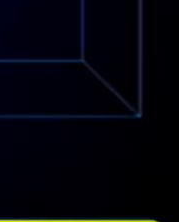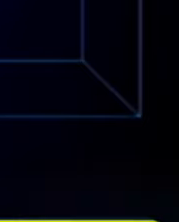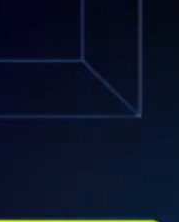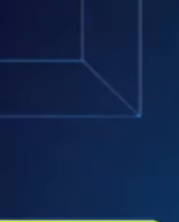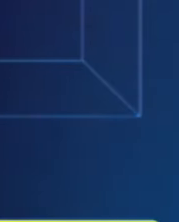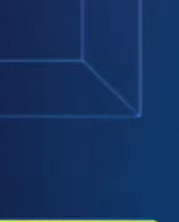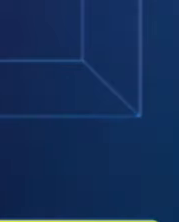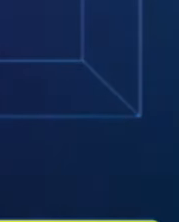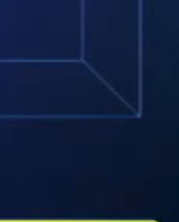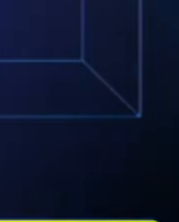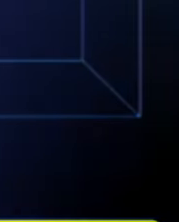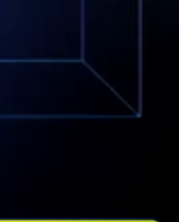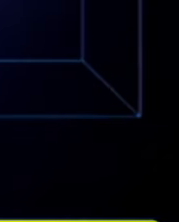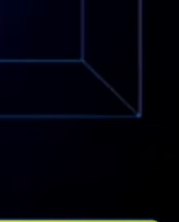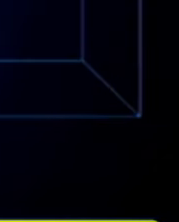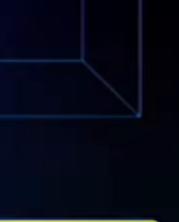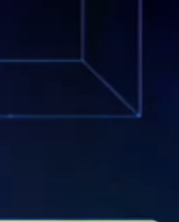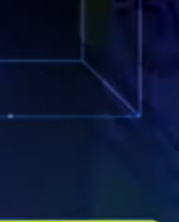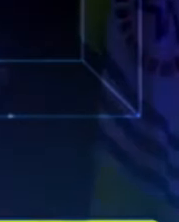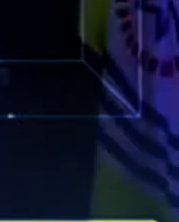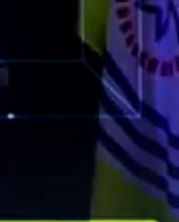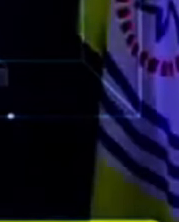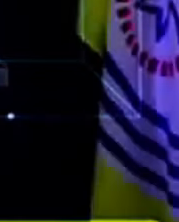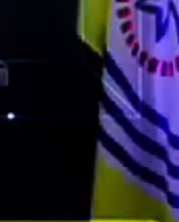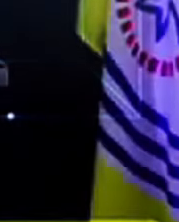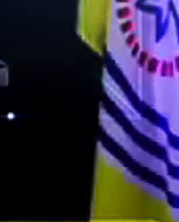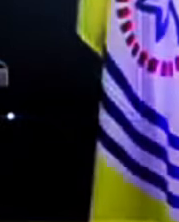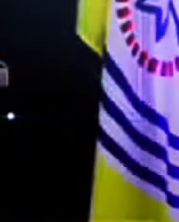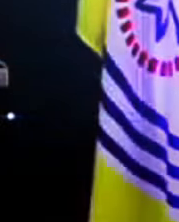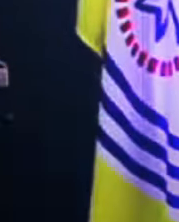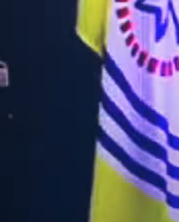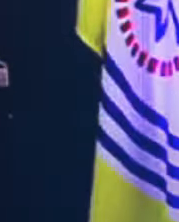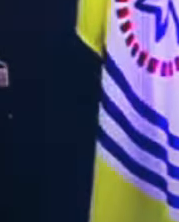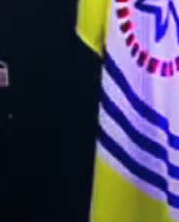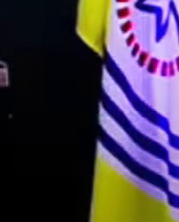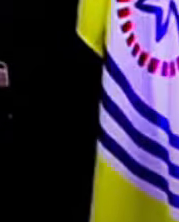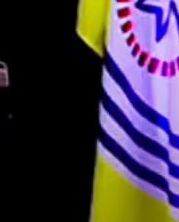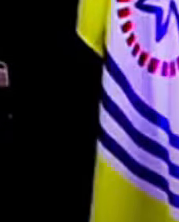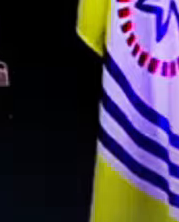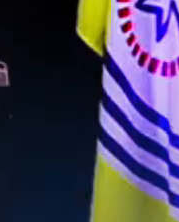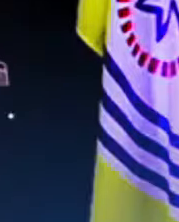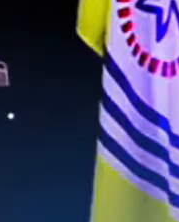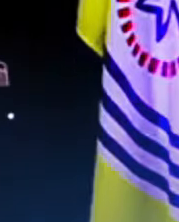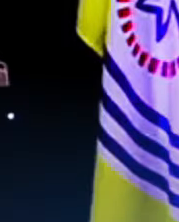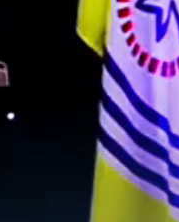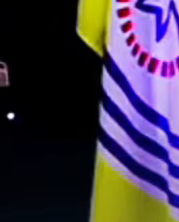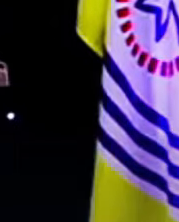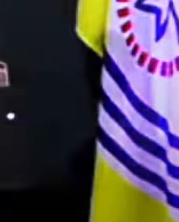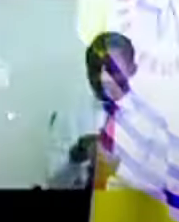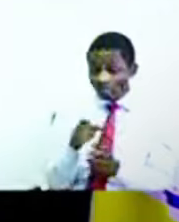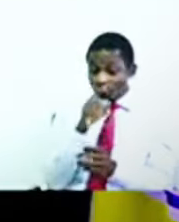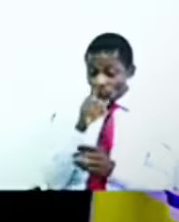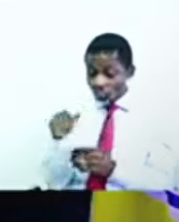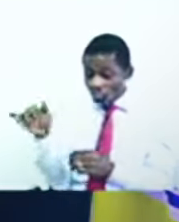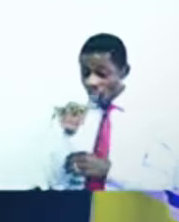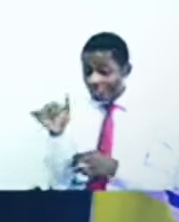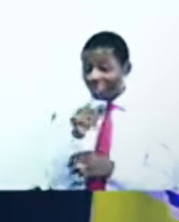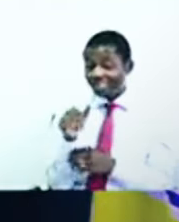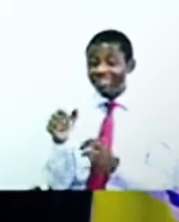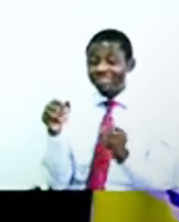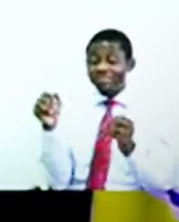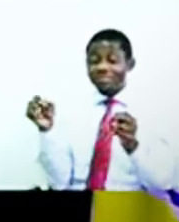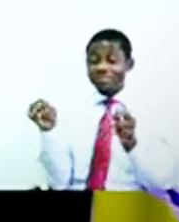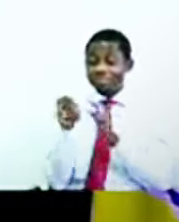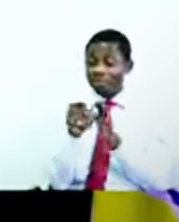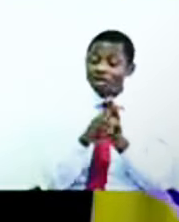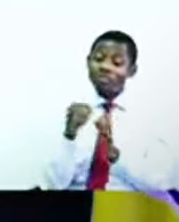still questions like he did to Eve. Has God said? He's always questioning what God